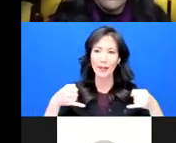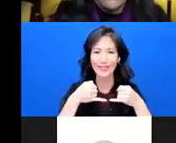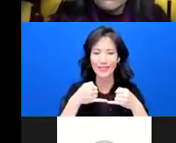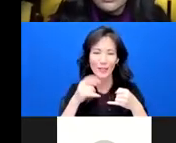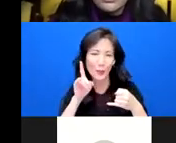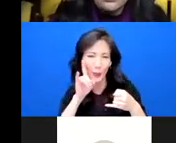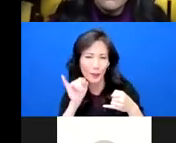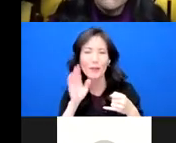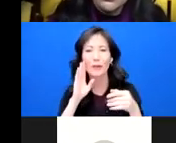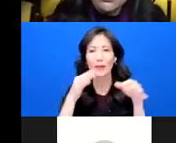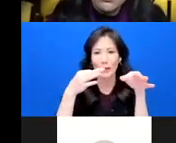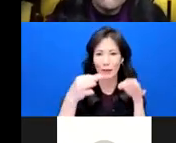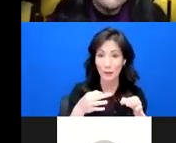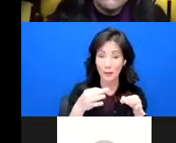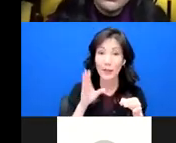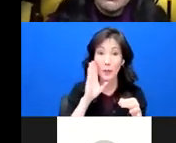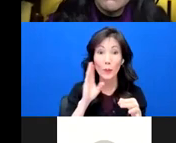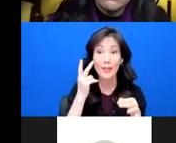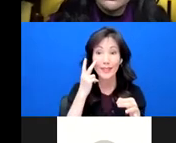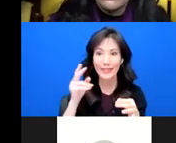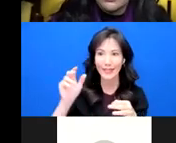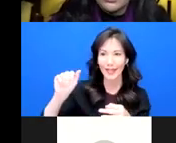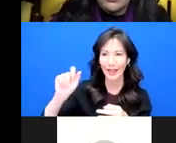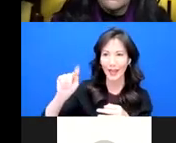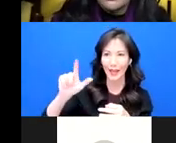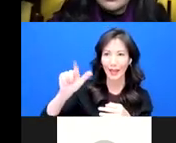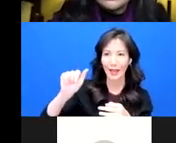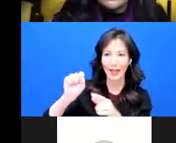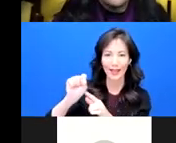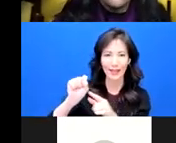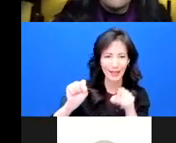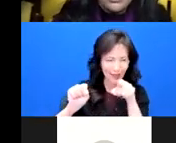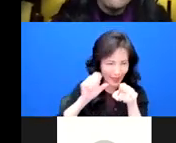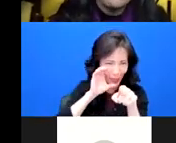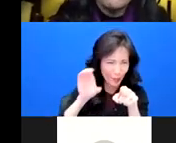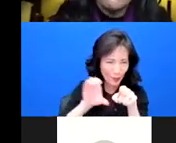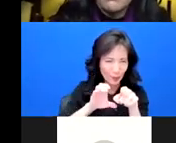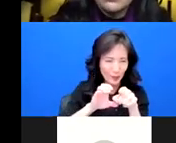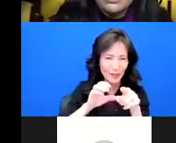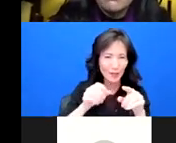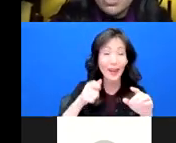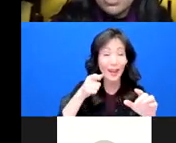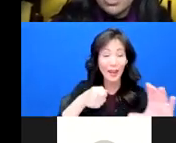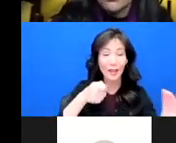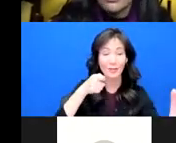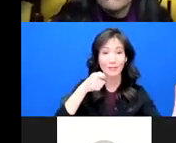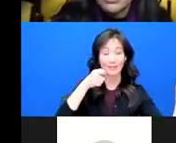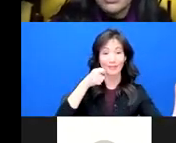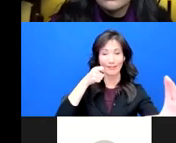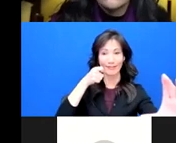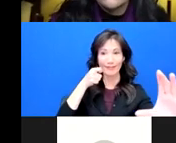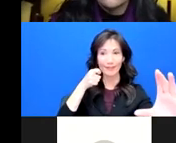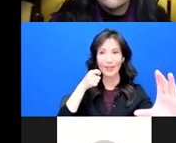have an overlay of your district, which is what this image looks like right here. And it's kind of zoomed out from the mainland because, again, you have